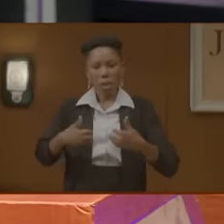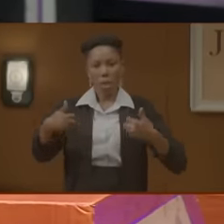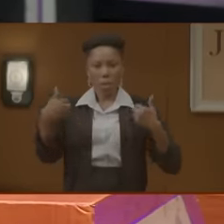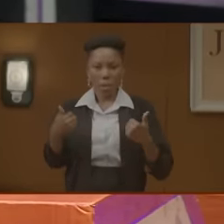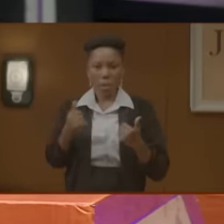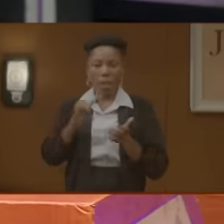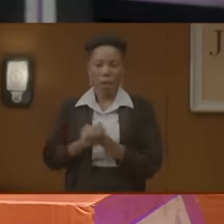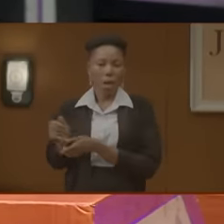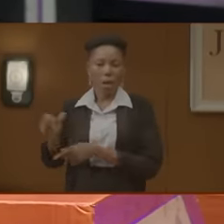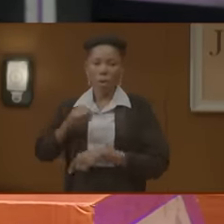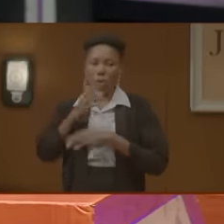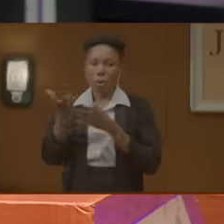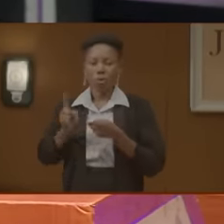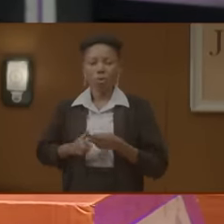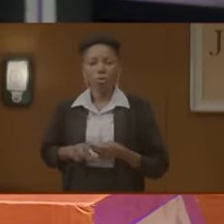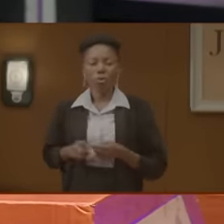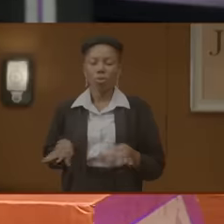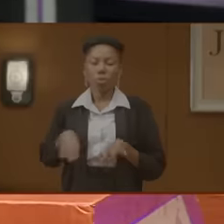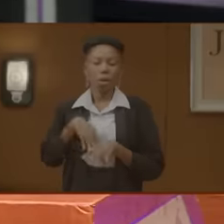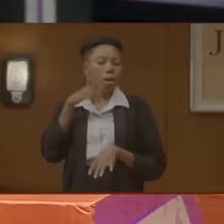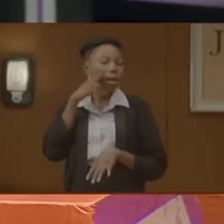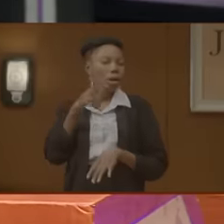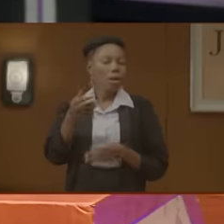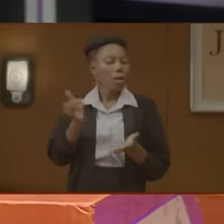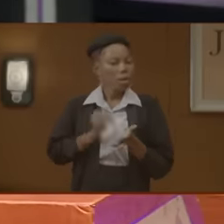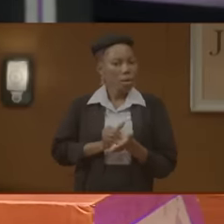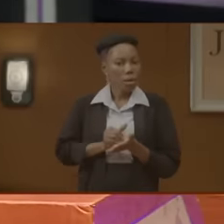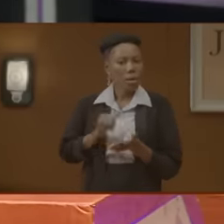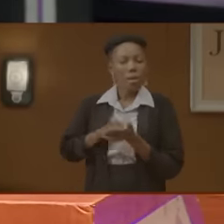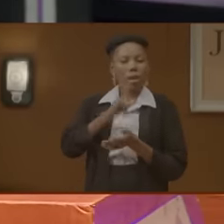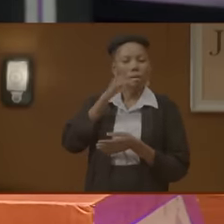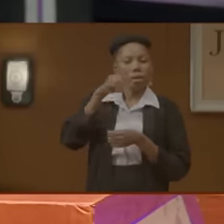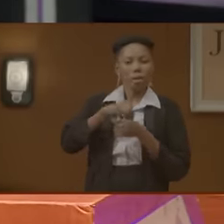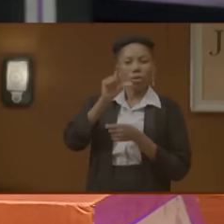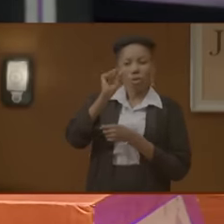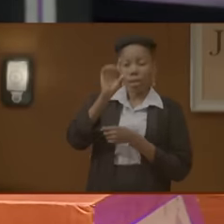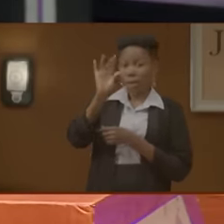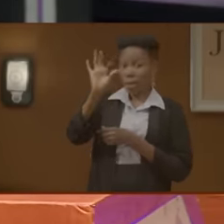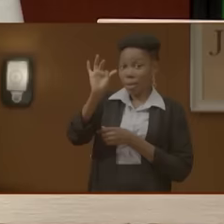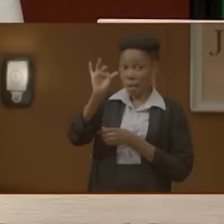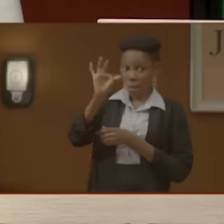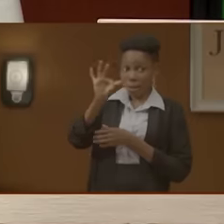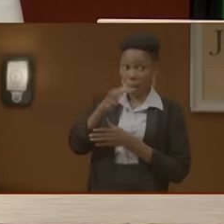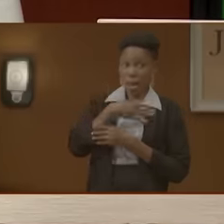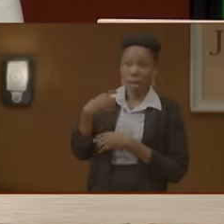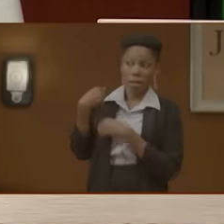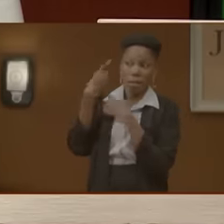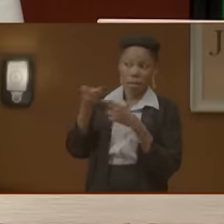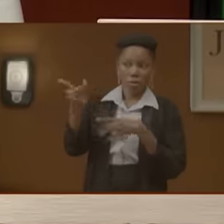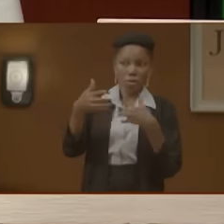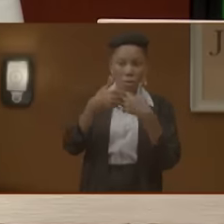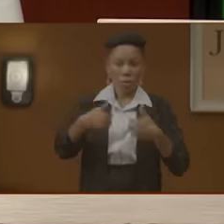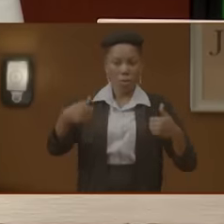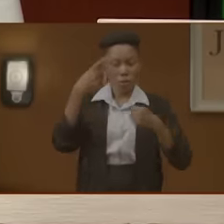that he's no longer interested in. When was that? That was 2019. Okay. So you've been separated for 2 years